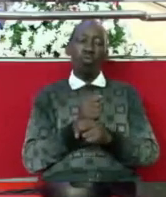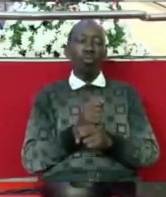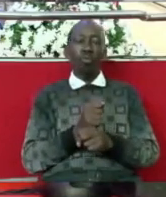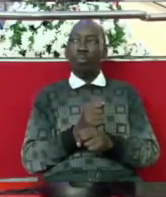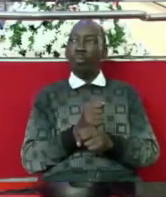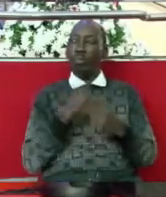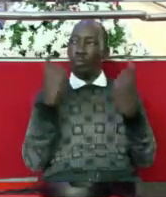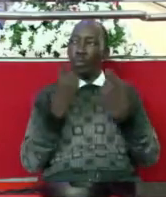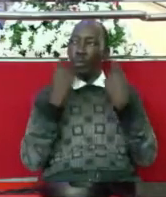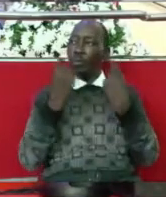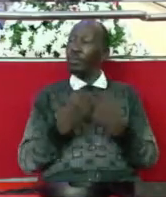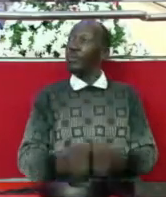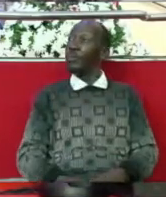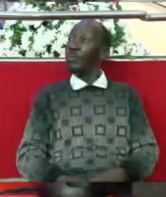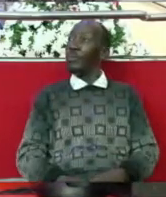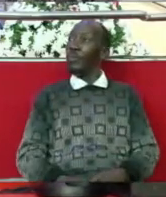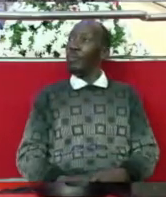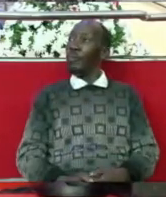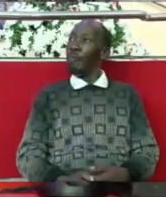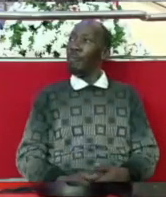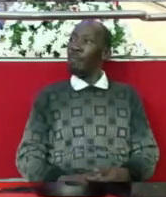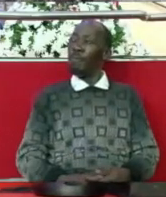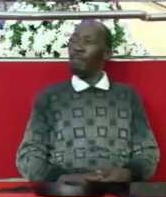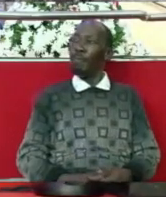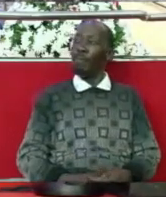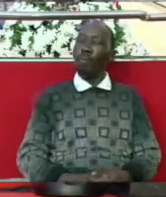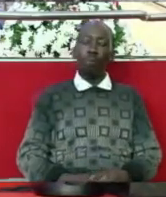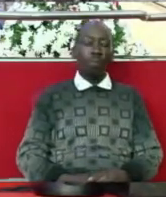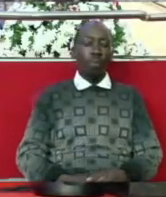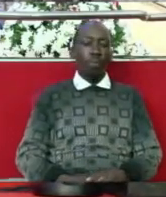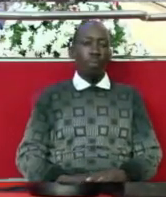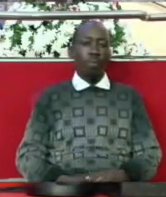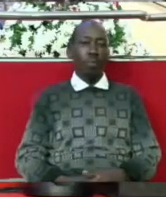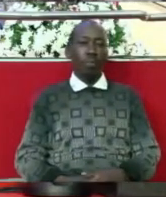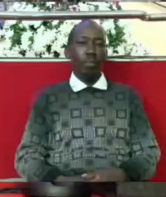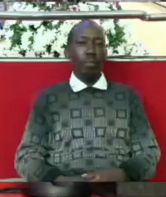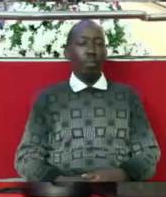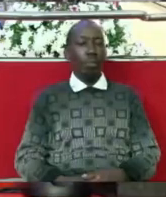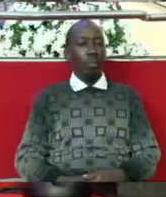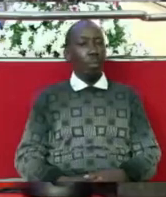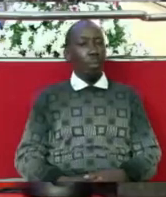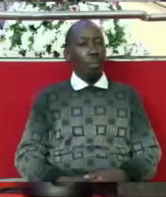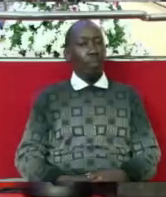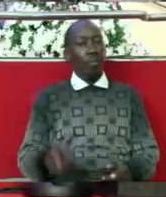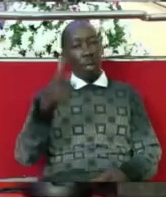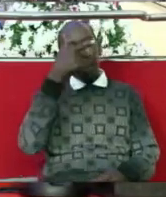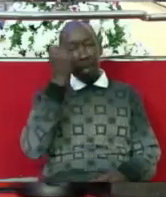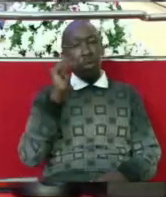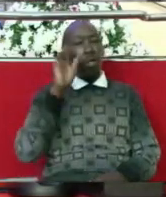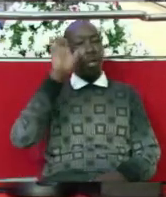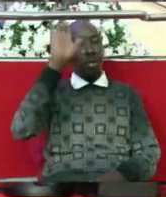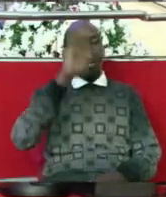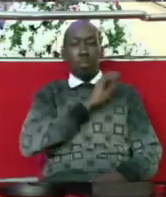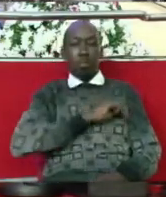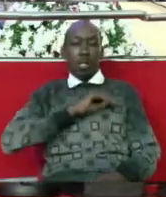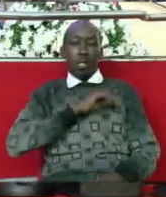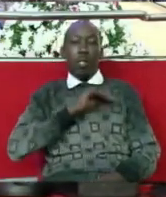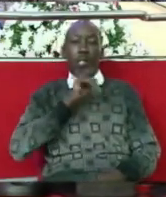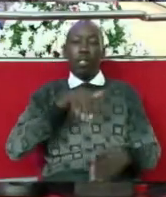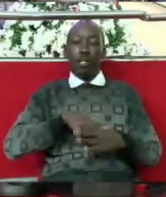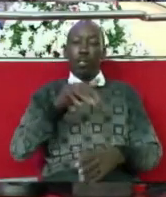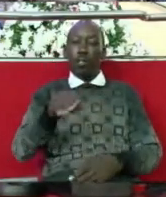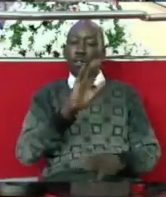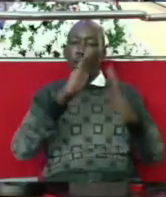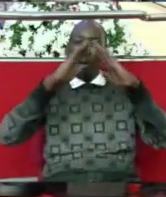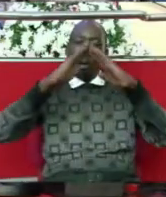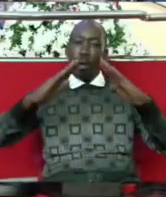Mungu anakuambia uachilie, utaweza kutii yale Mungu anasema ukayatii. Because his mercy is in this house. Kwa sababu rehema